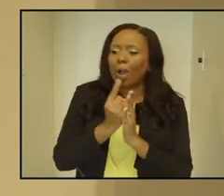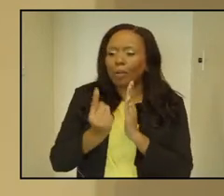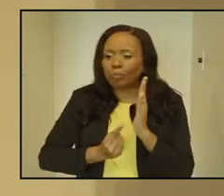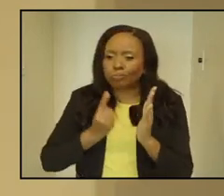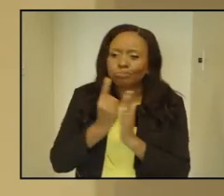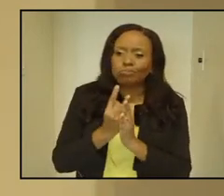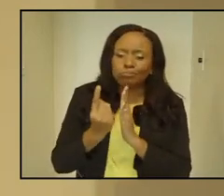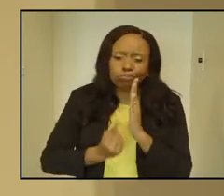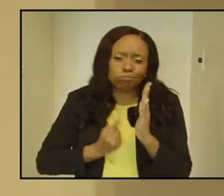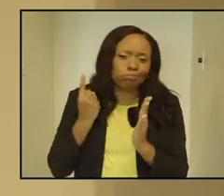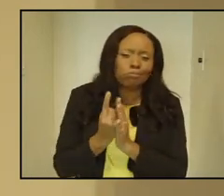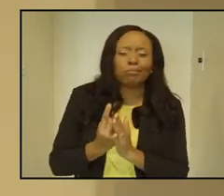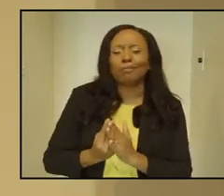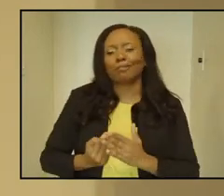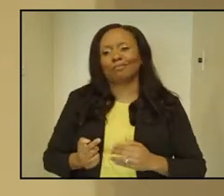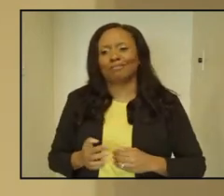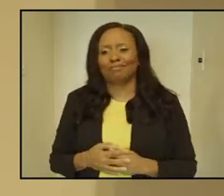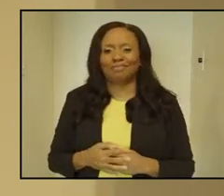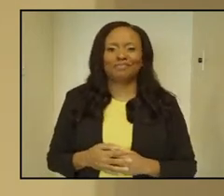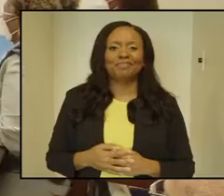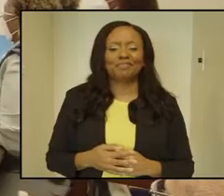importantly,